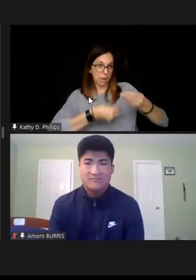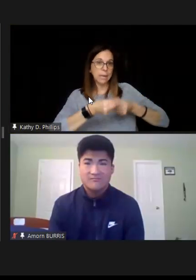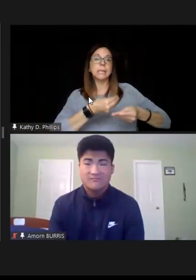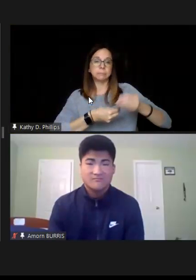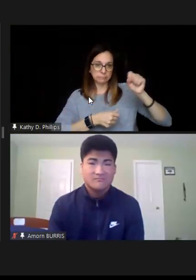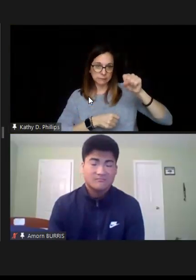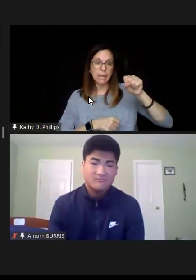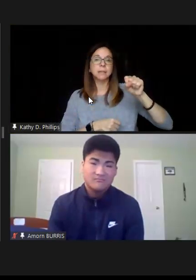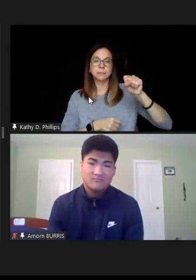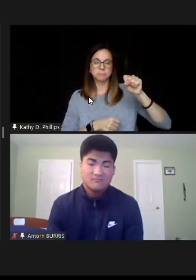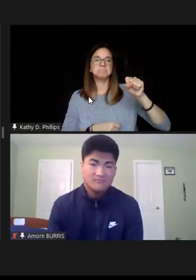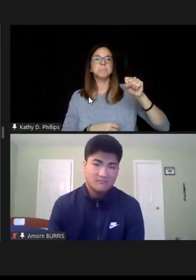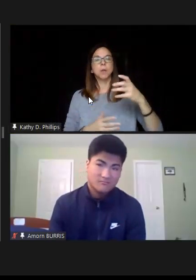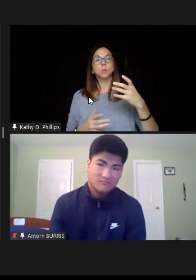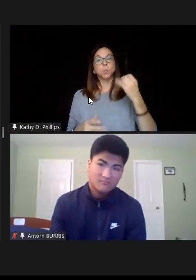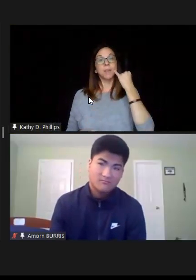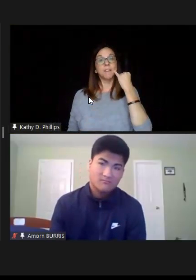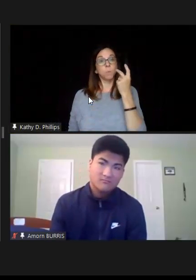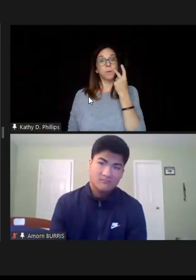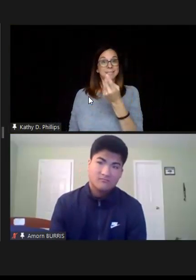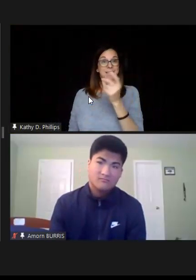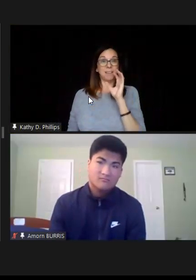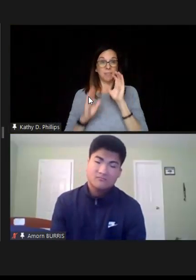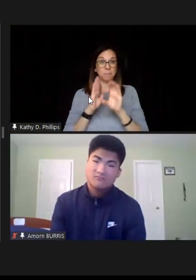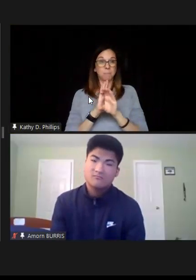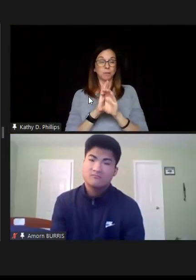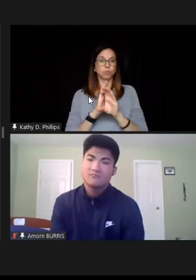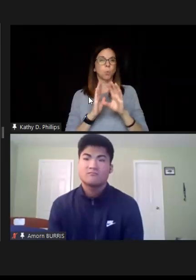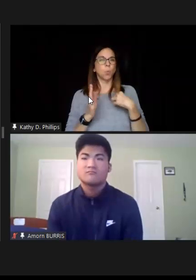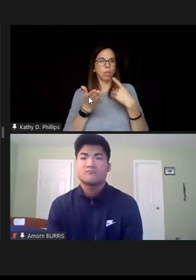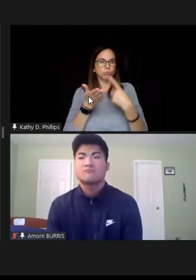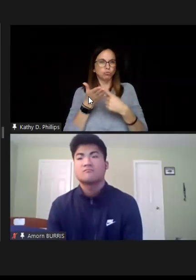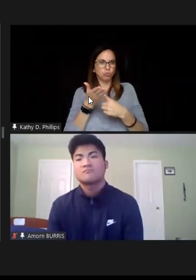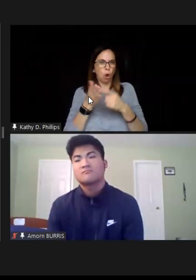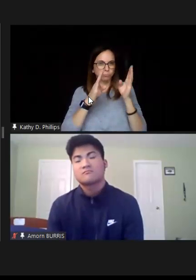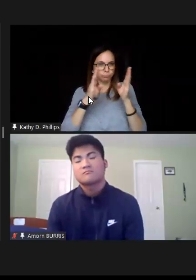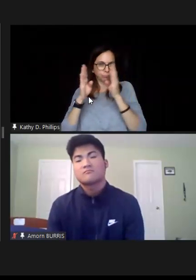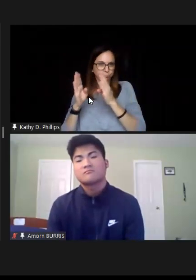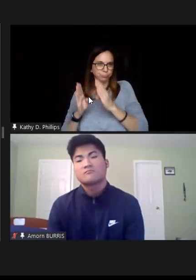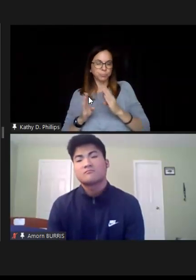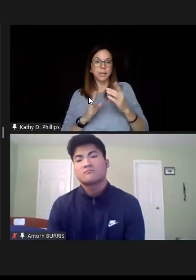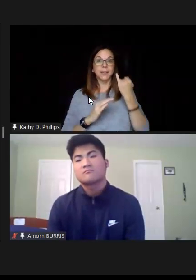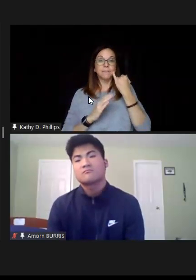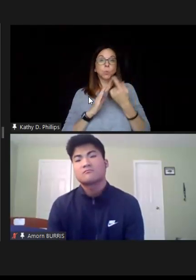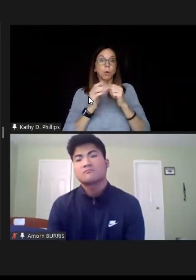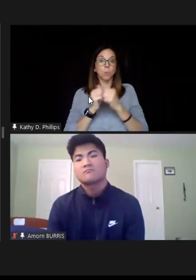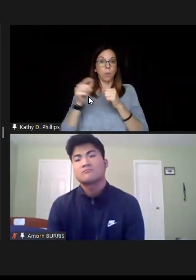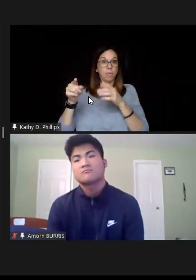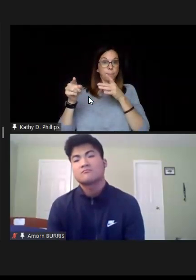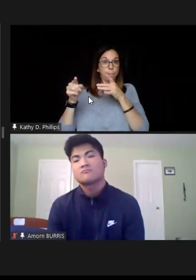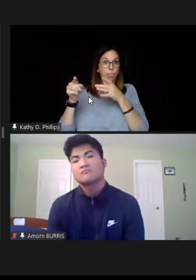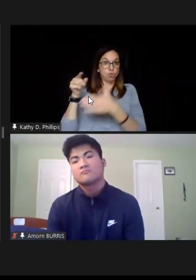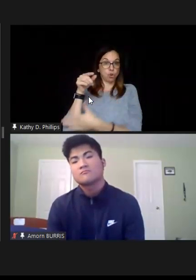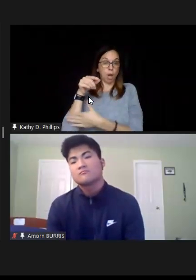Yes. Okay. So let's just, if we look at the picture, let's kind of talk it through here. If we start with the mother